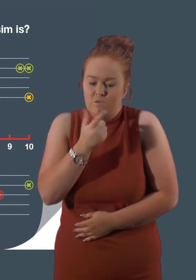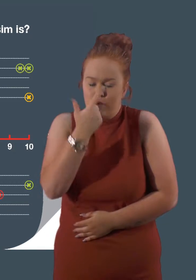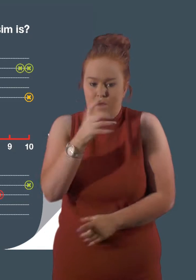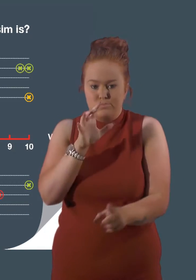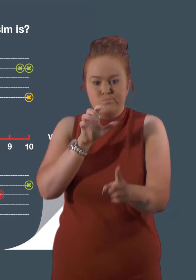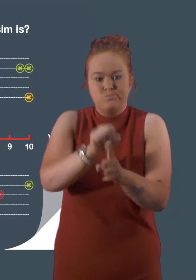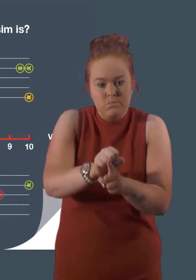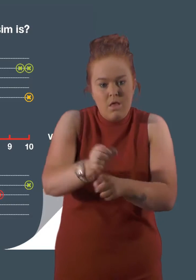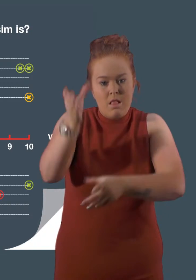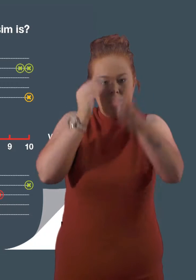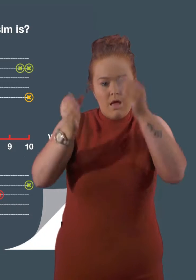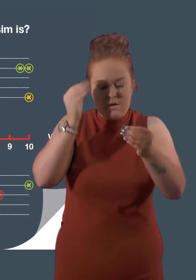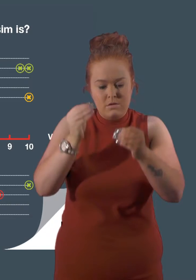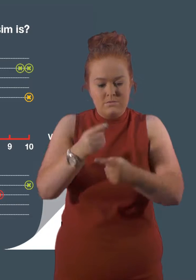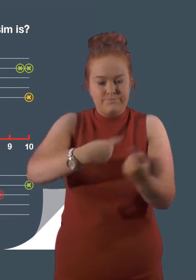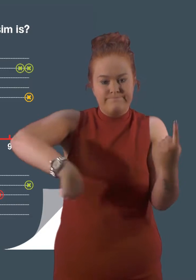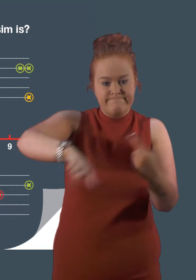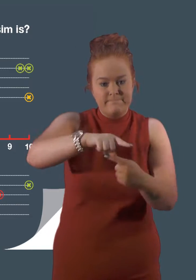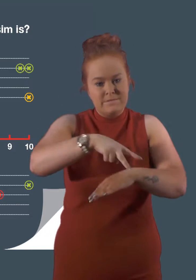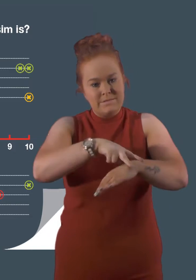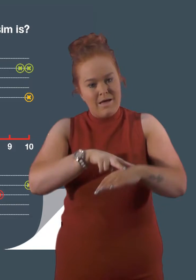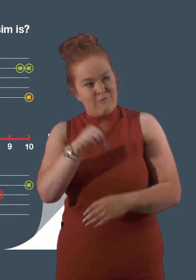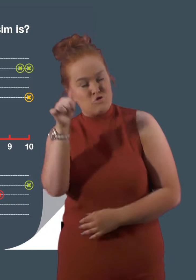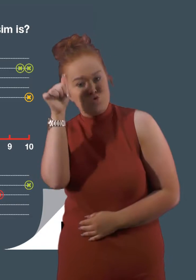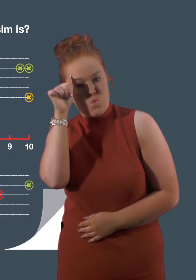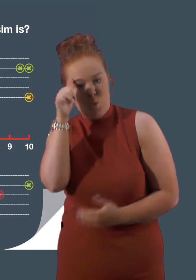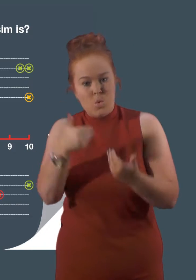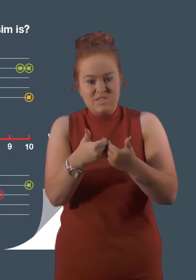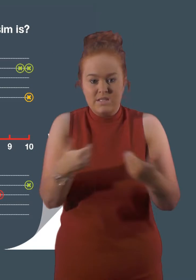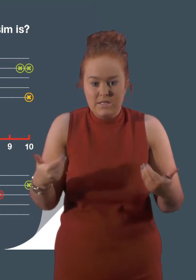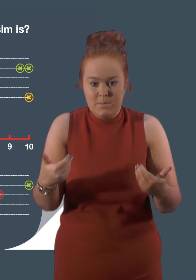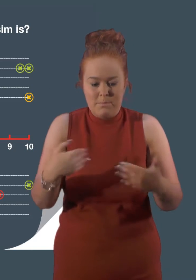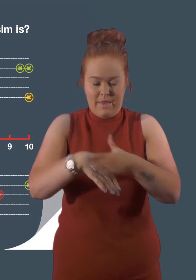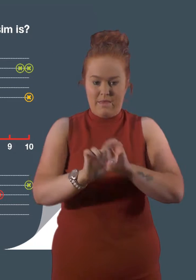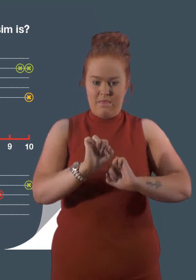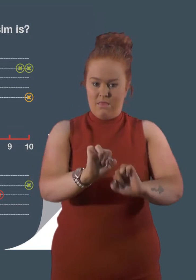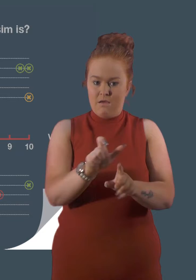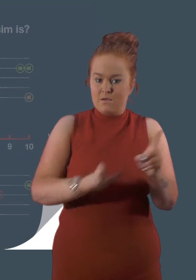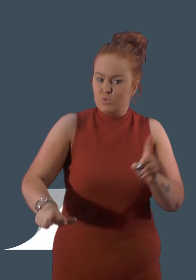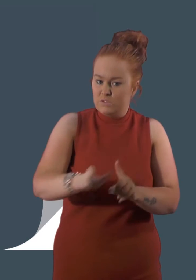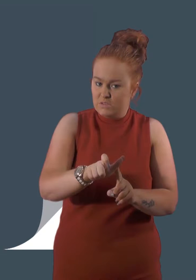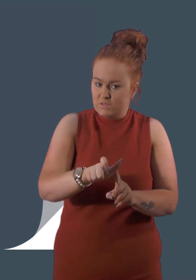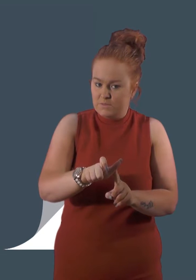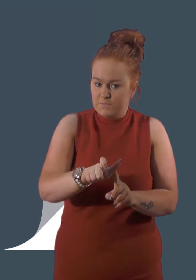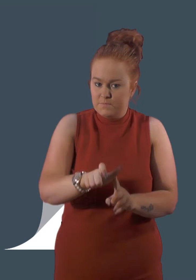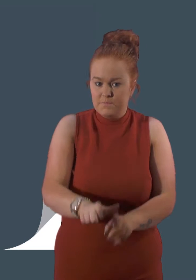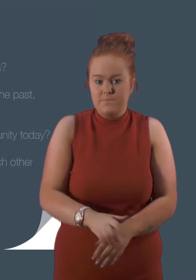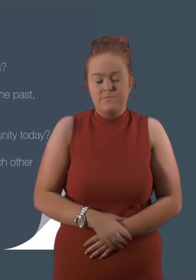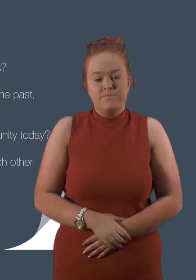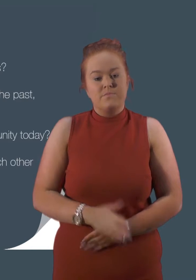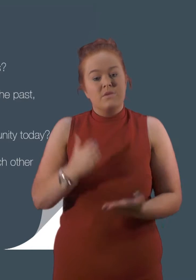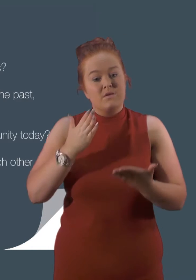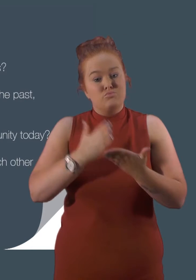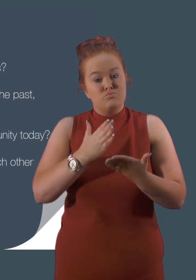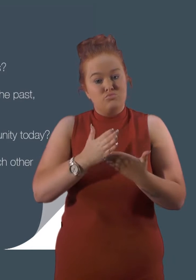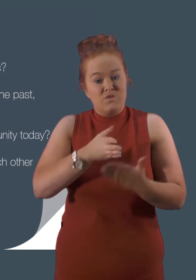As you can see, you get all kinds of results from doing this activity, and some of them may be surprising to you. It's a really